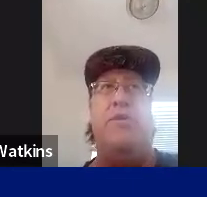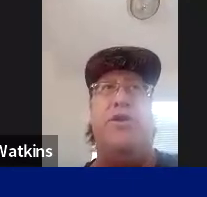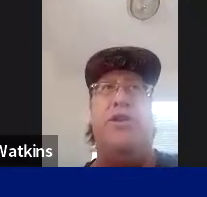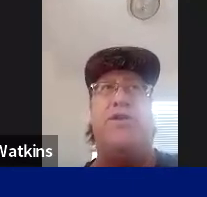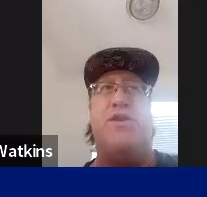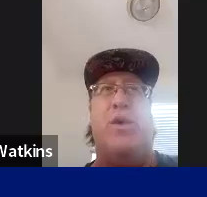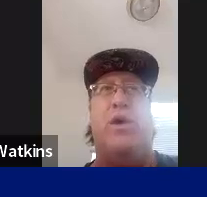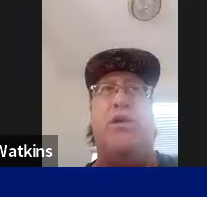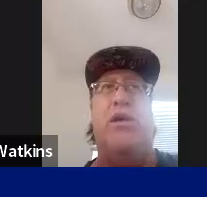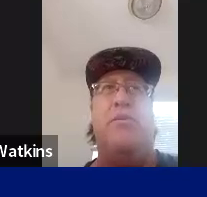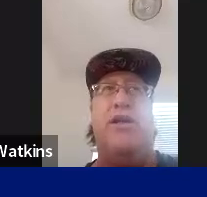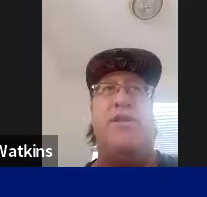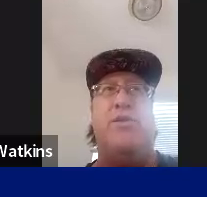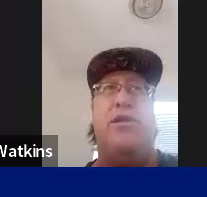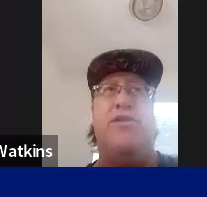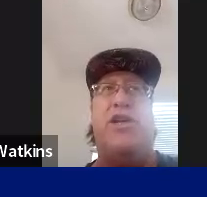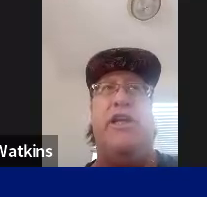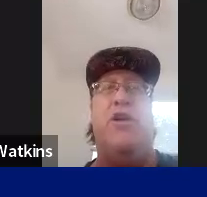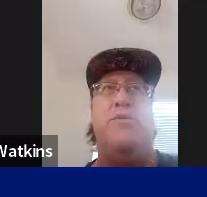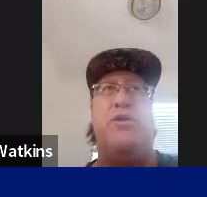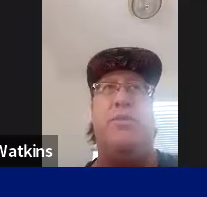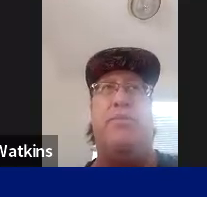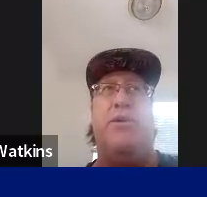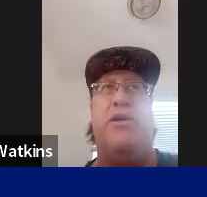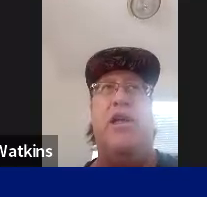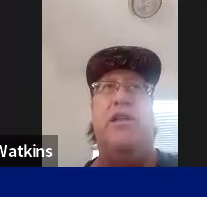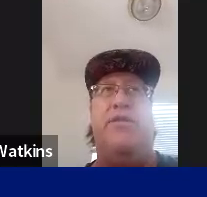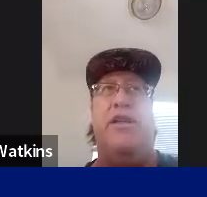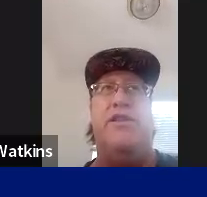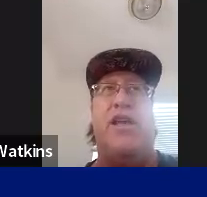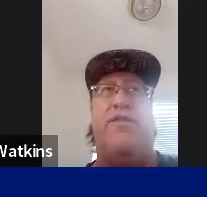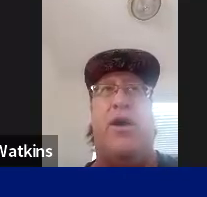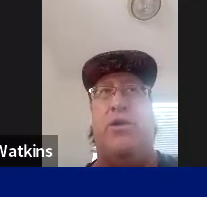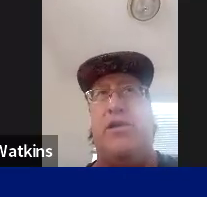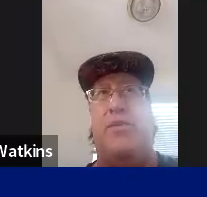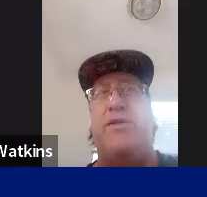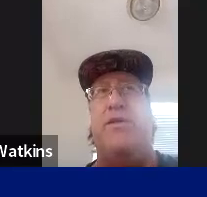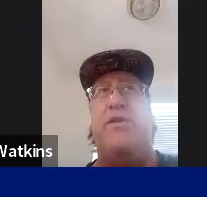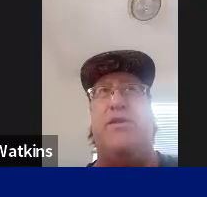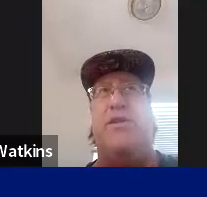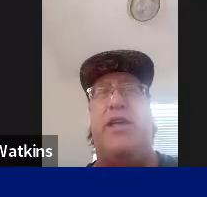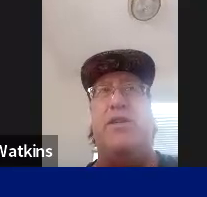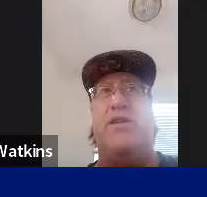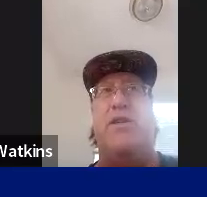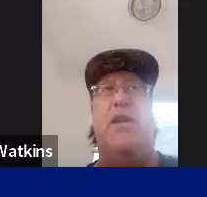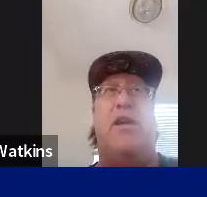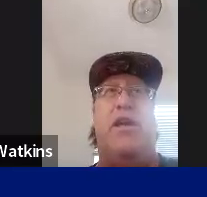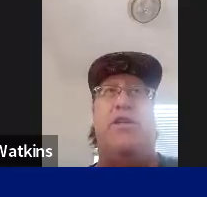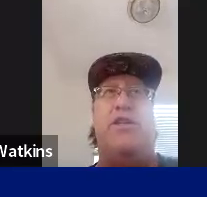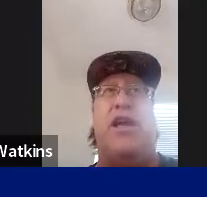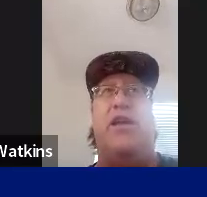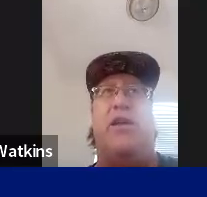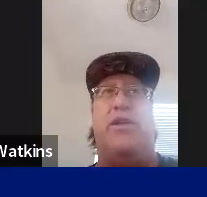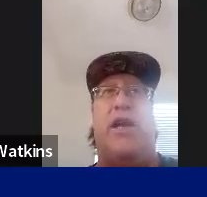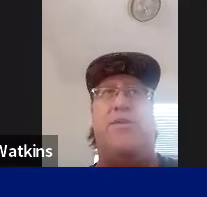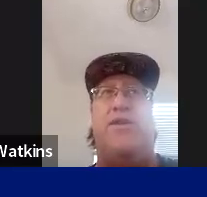micro communities or places where there's tiny homes or people living in safe outdoor spaces or tents, and